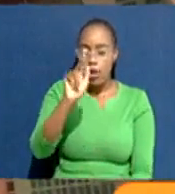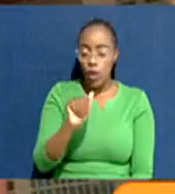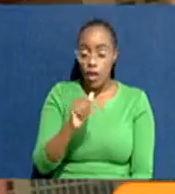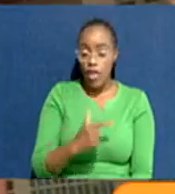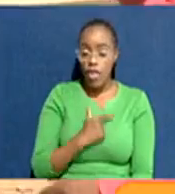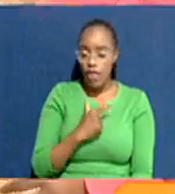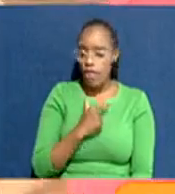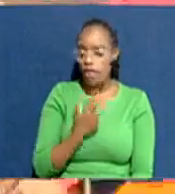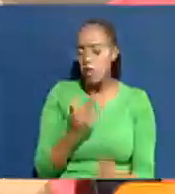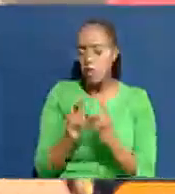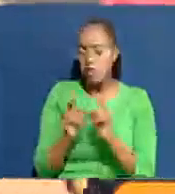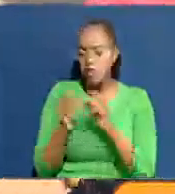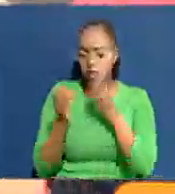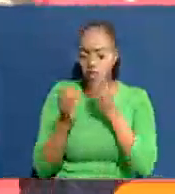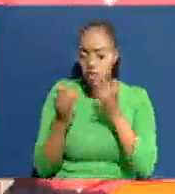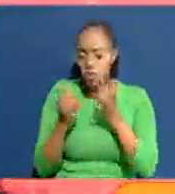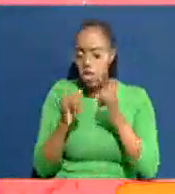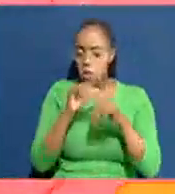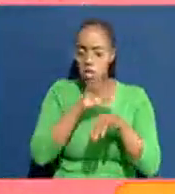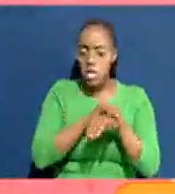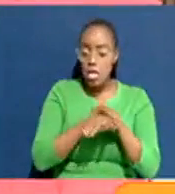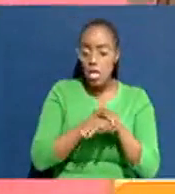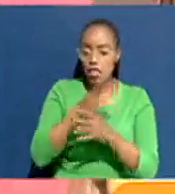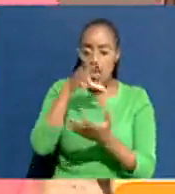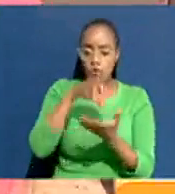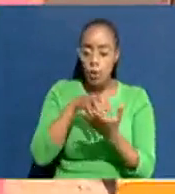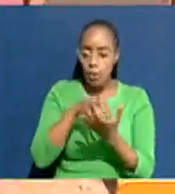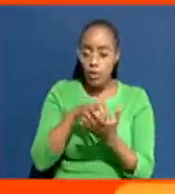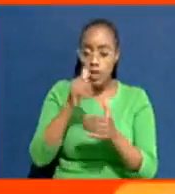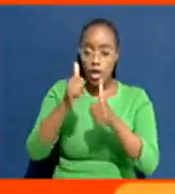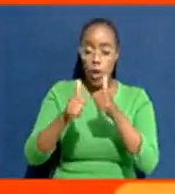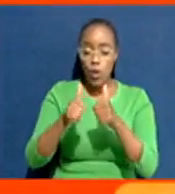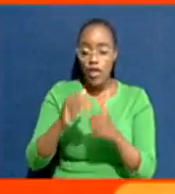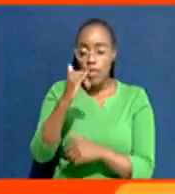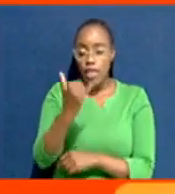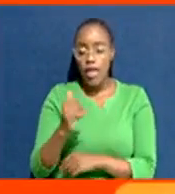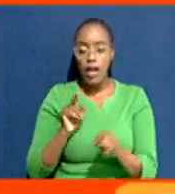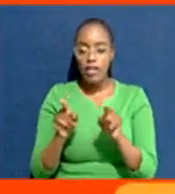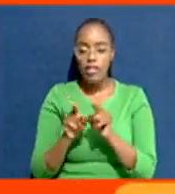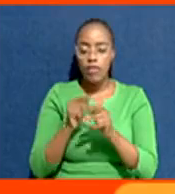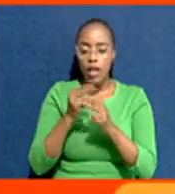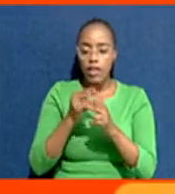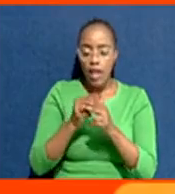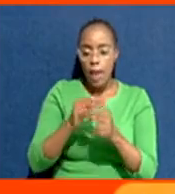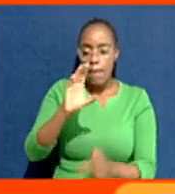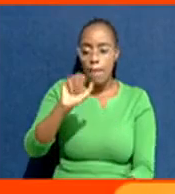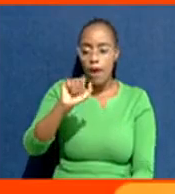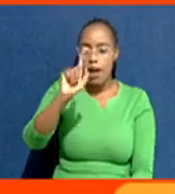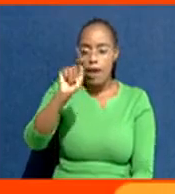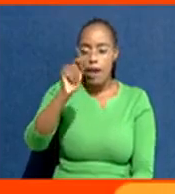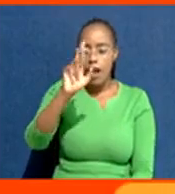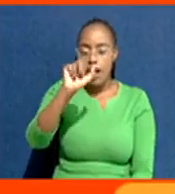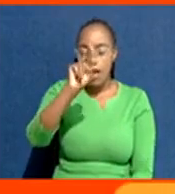here meant to gather more information on the circumstances under which her younger sister, Catherine Njeri, died